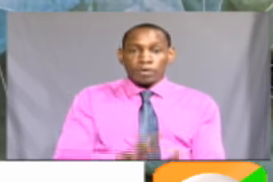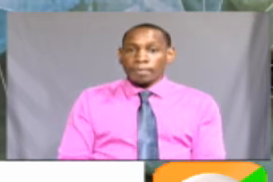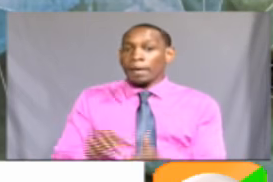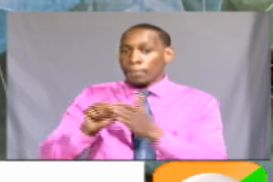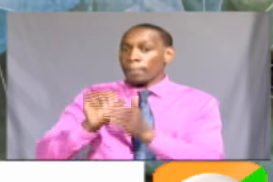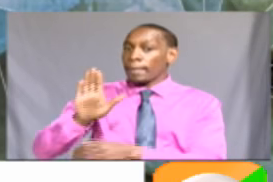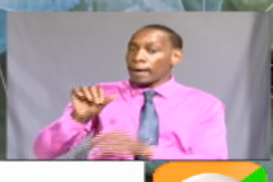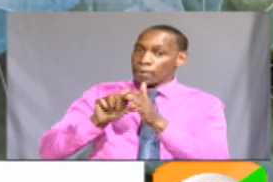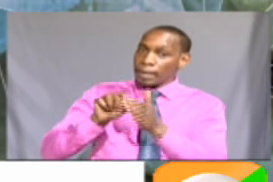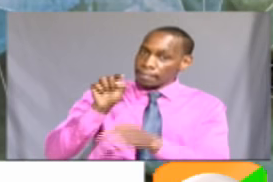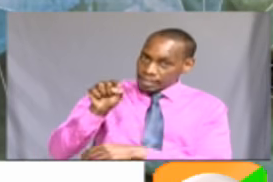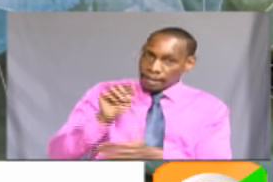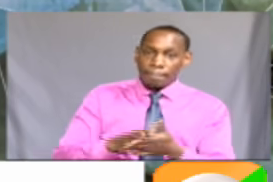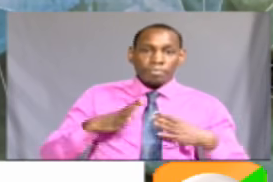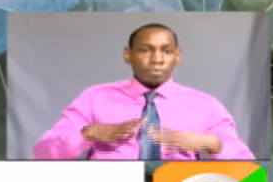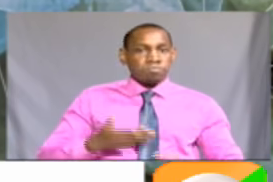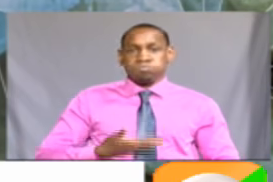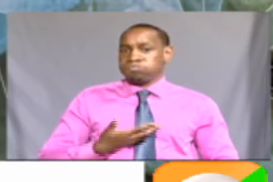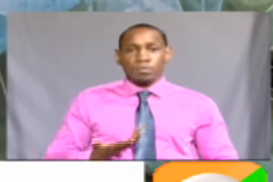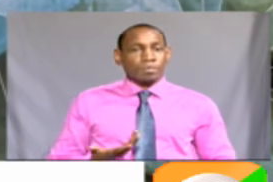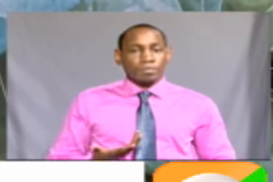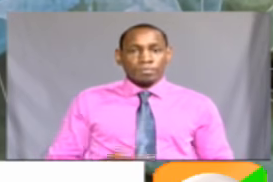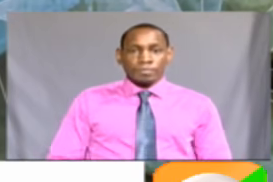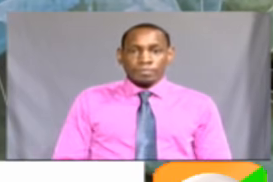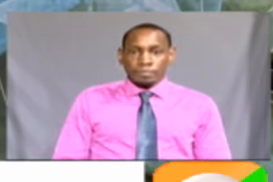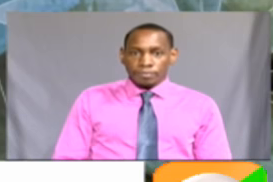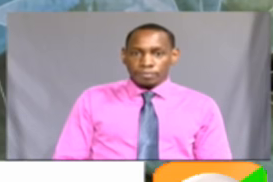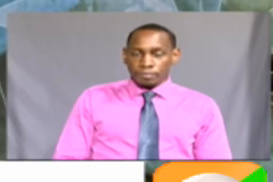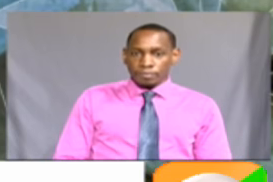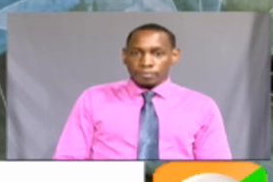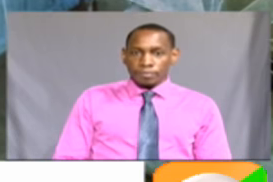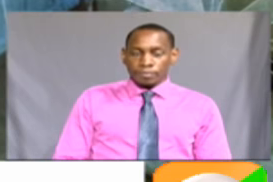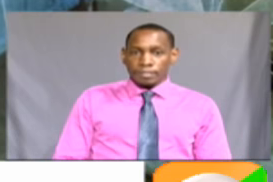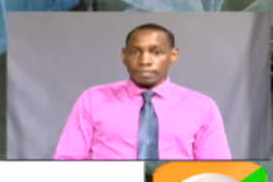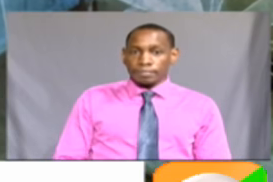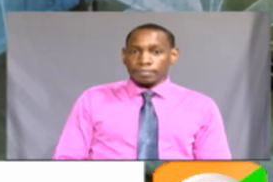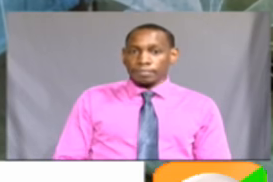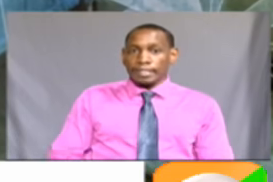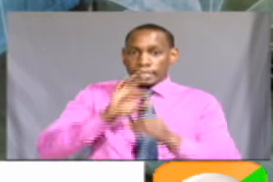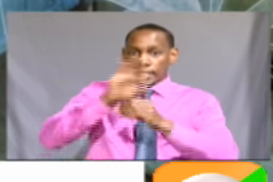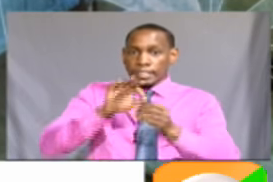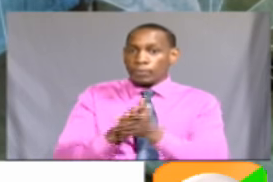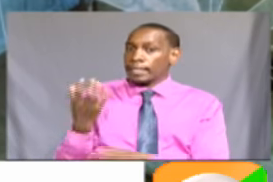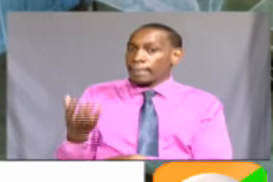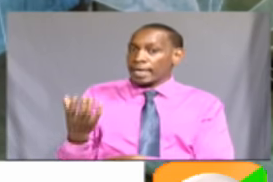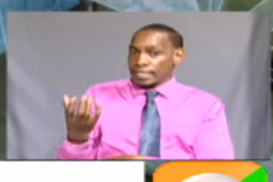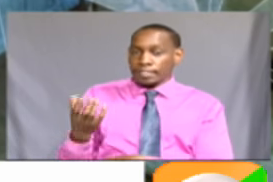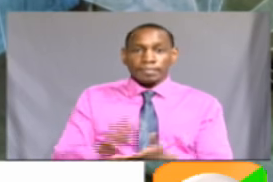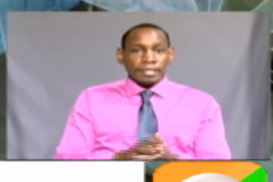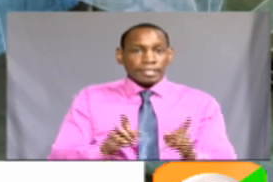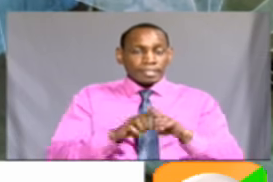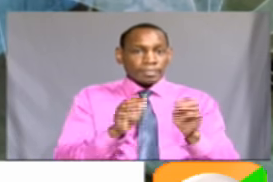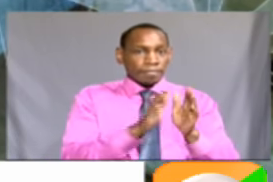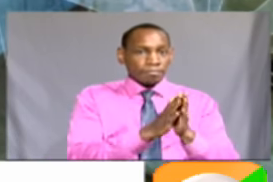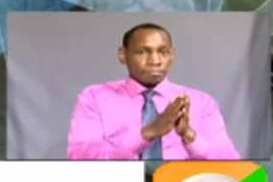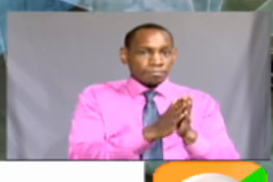shillings. Hapondo, guys got... they picked that up. Their attention was drawn to China that. China Mandas. But there was also the